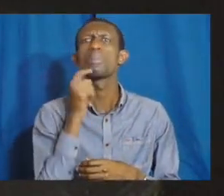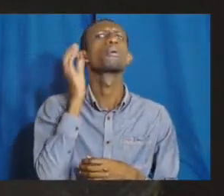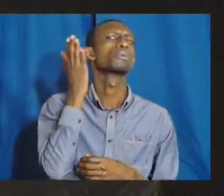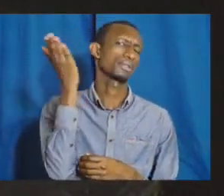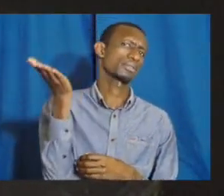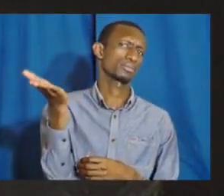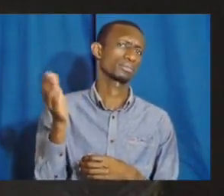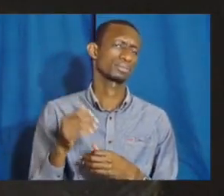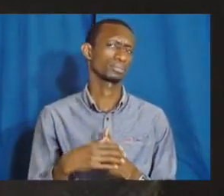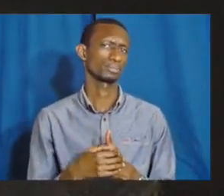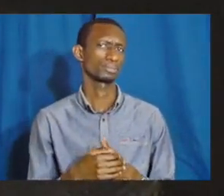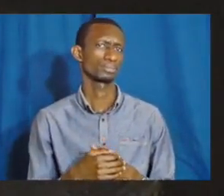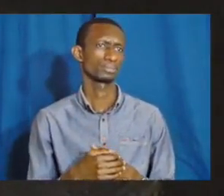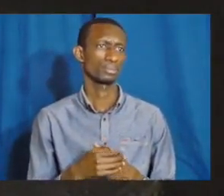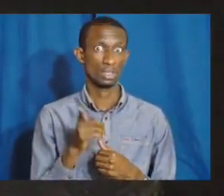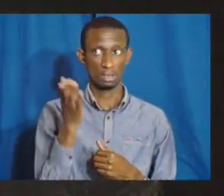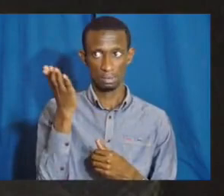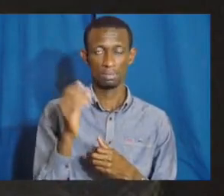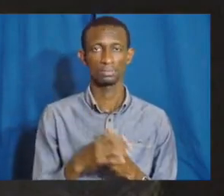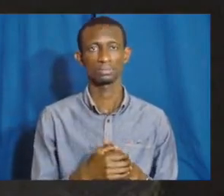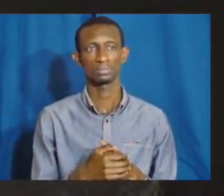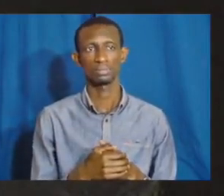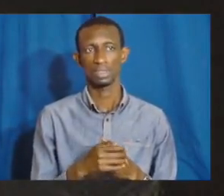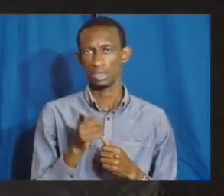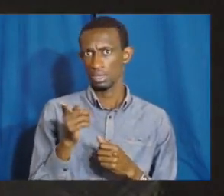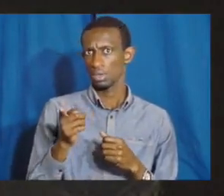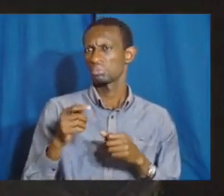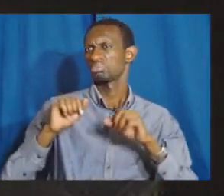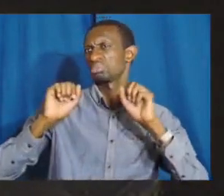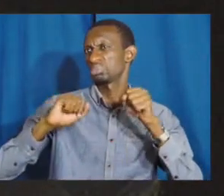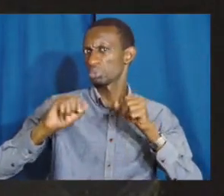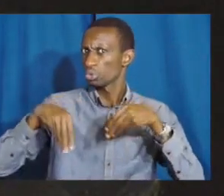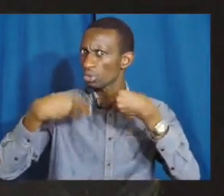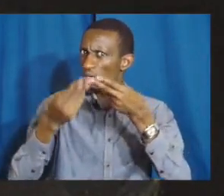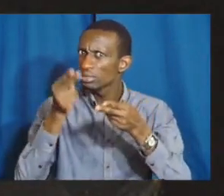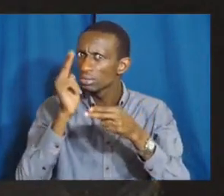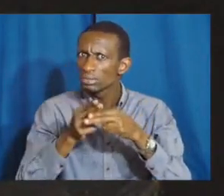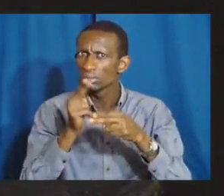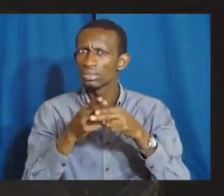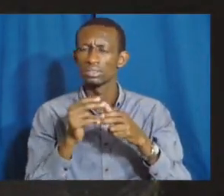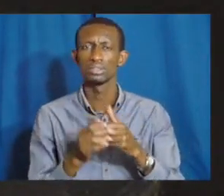negative 1.5 over here. And we can call it